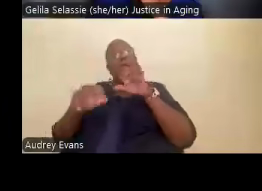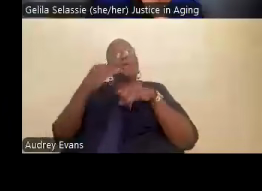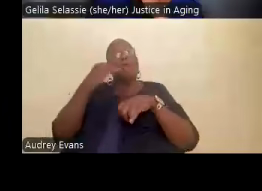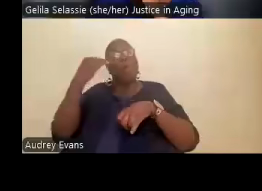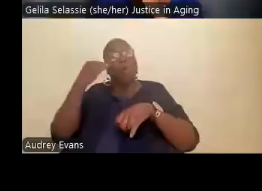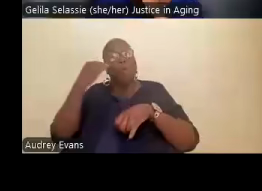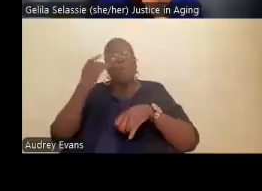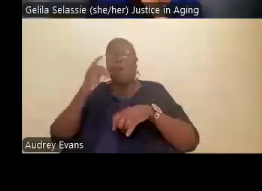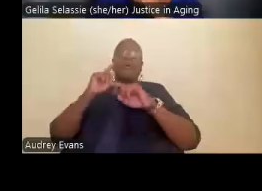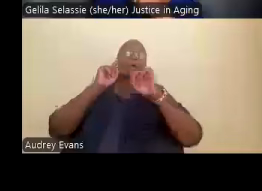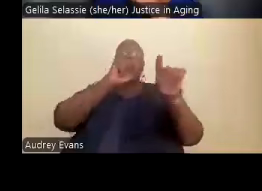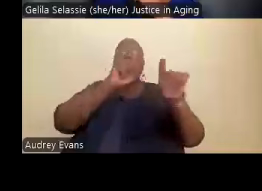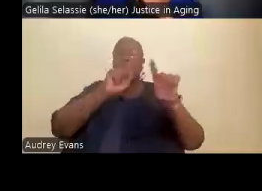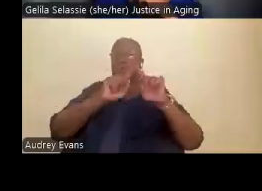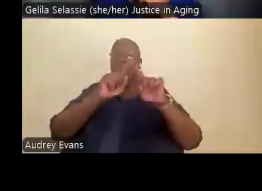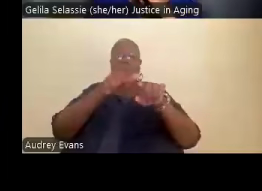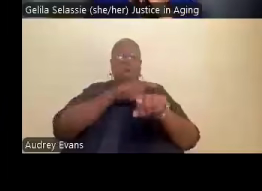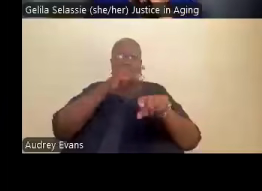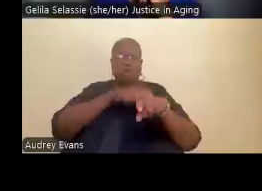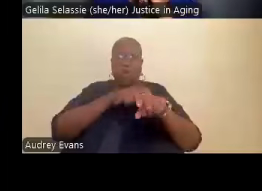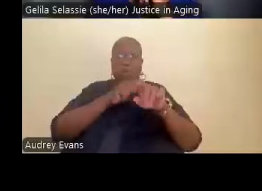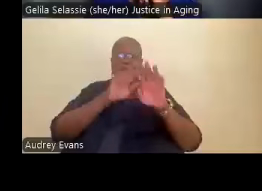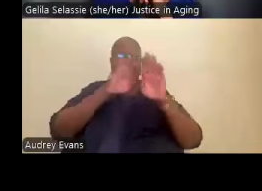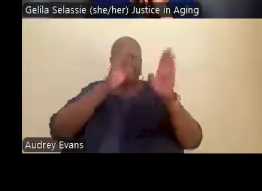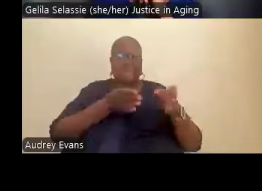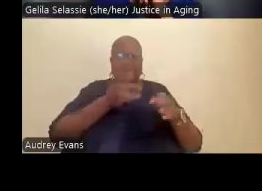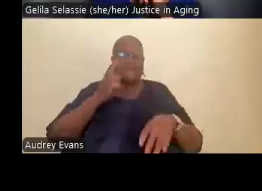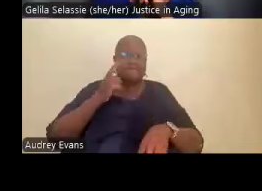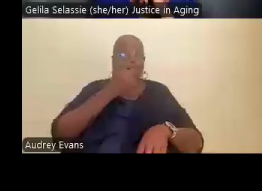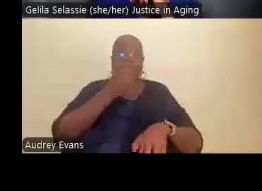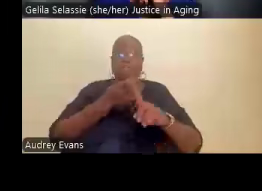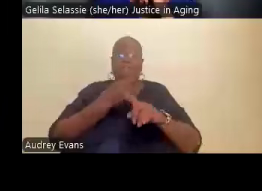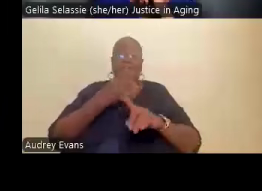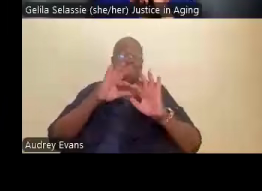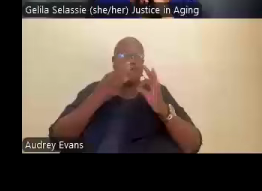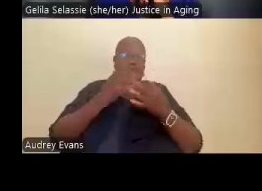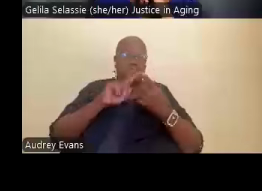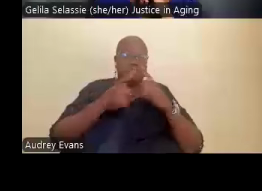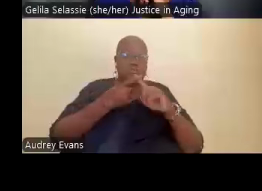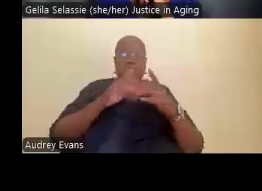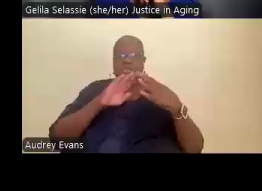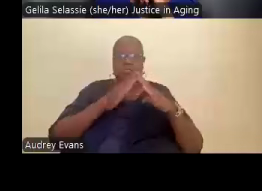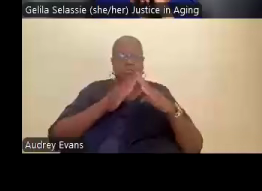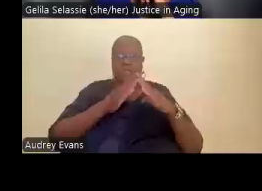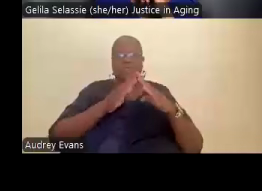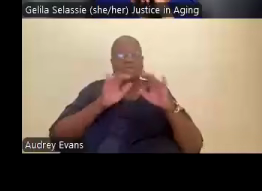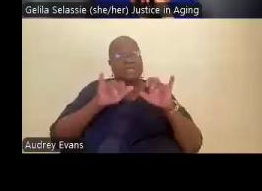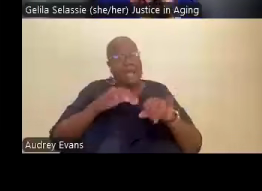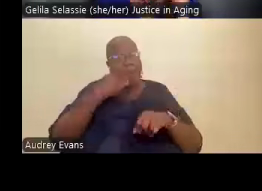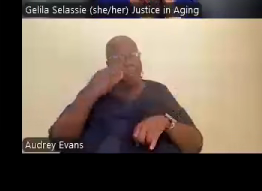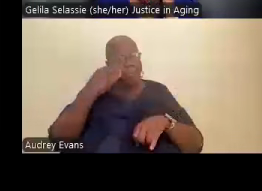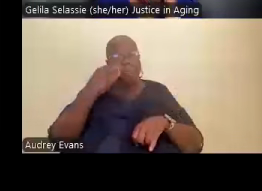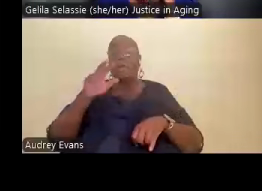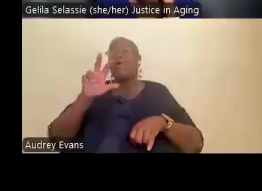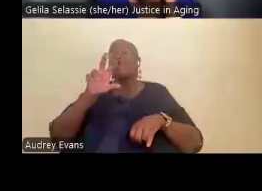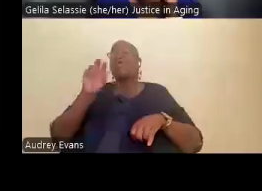to go to a long-term care facility far away from family, friends, or community. And nearly